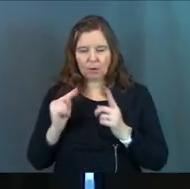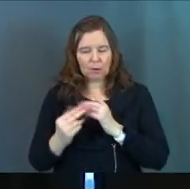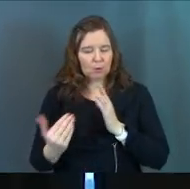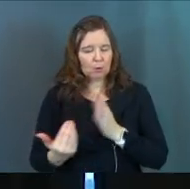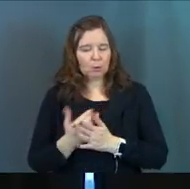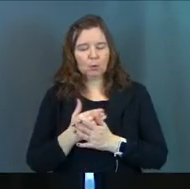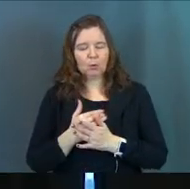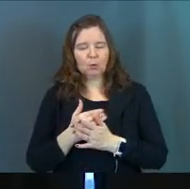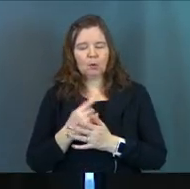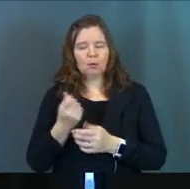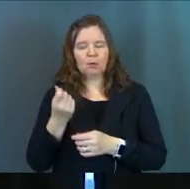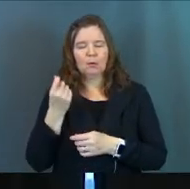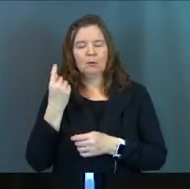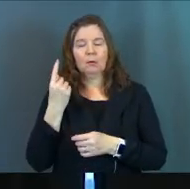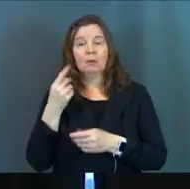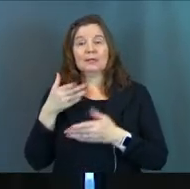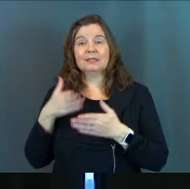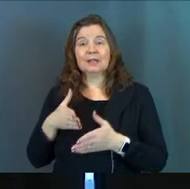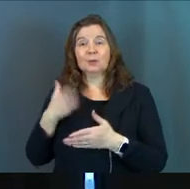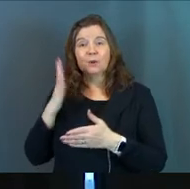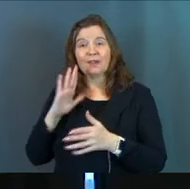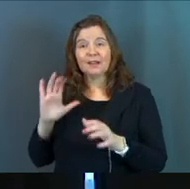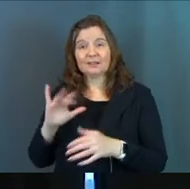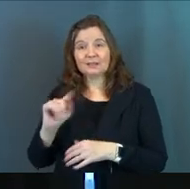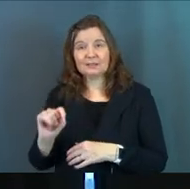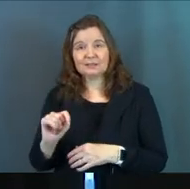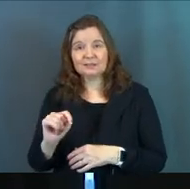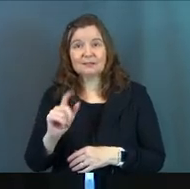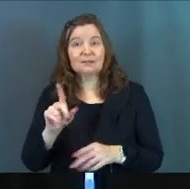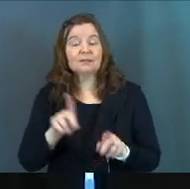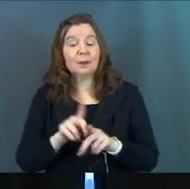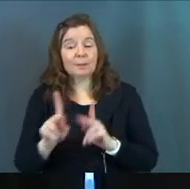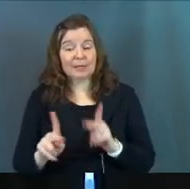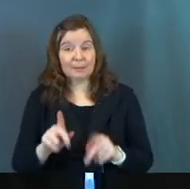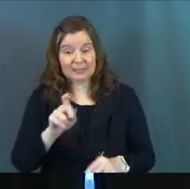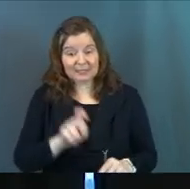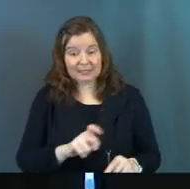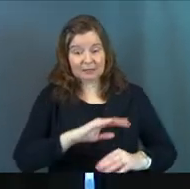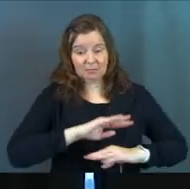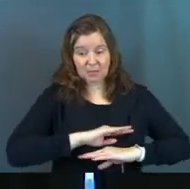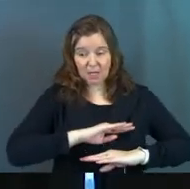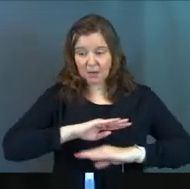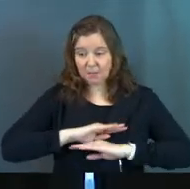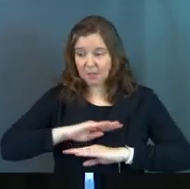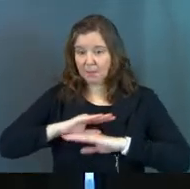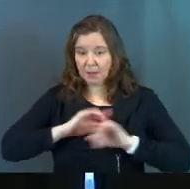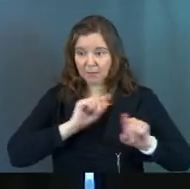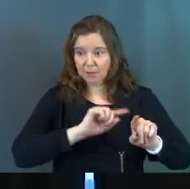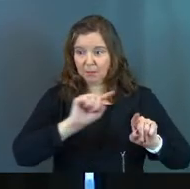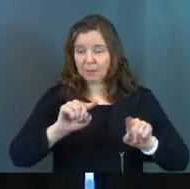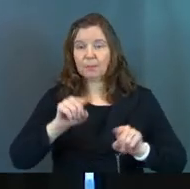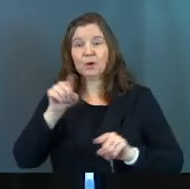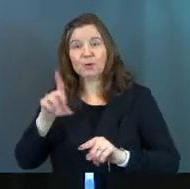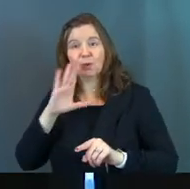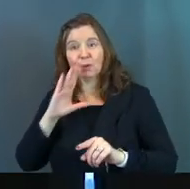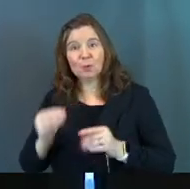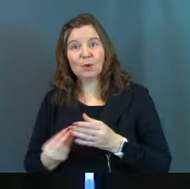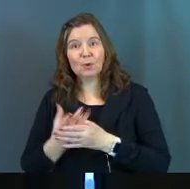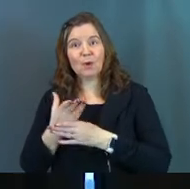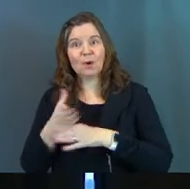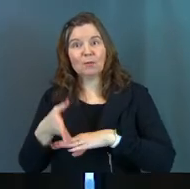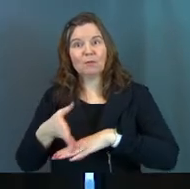faith, because that's the way God does it. Not only are people's needs going to be taken care of, but you're going to